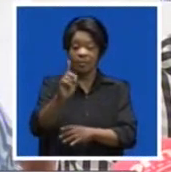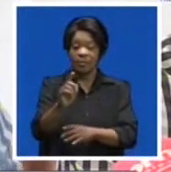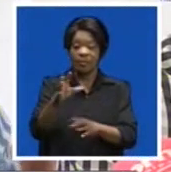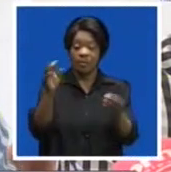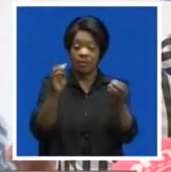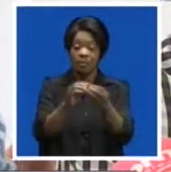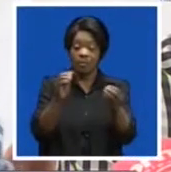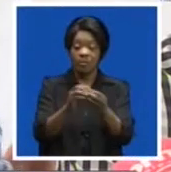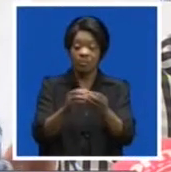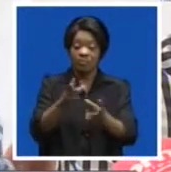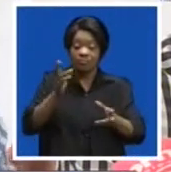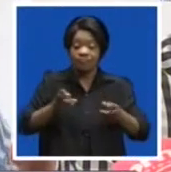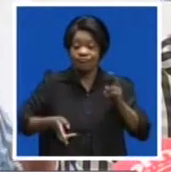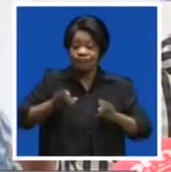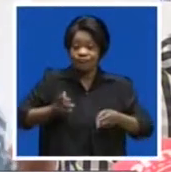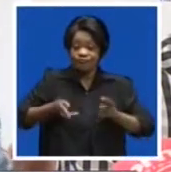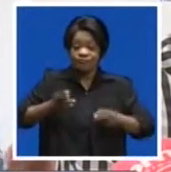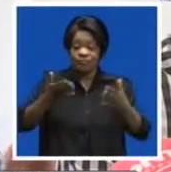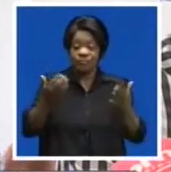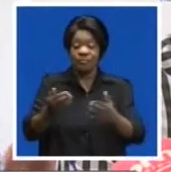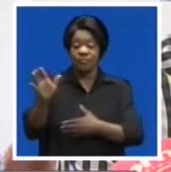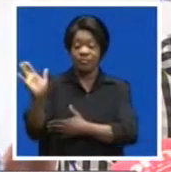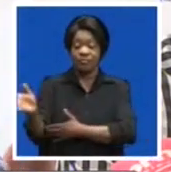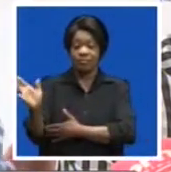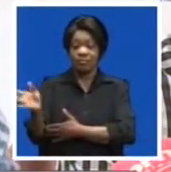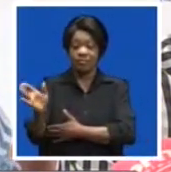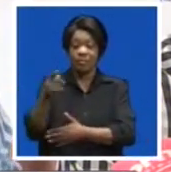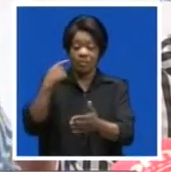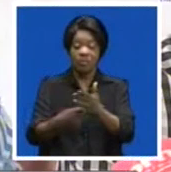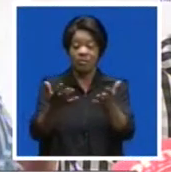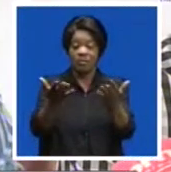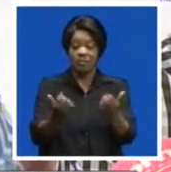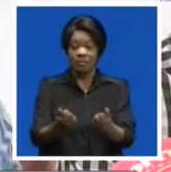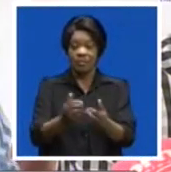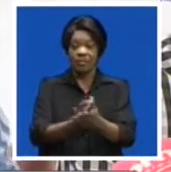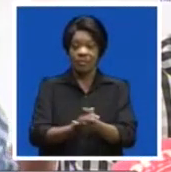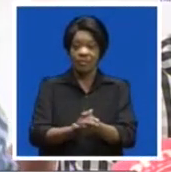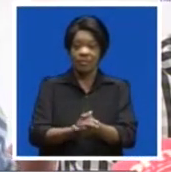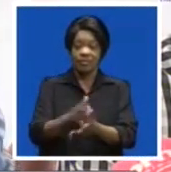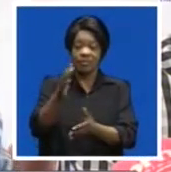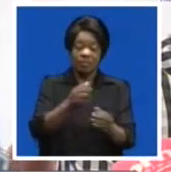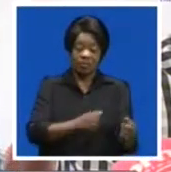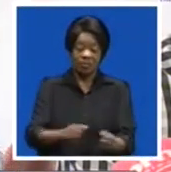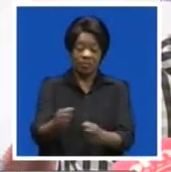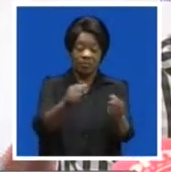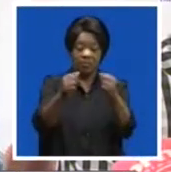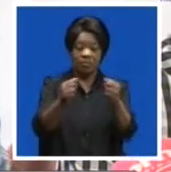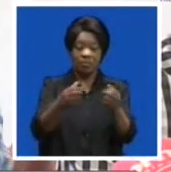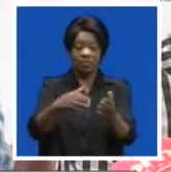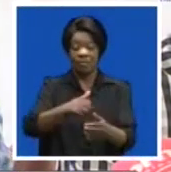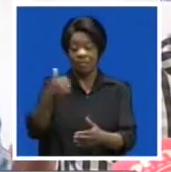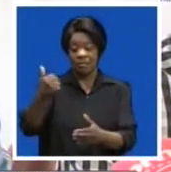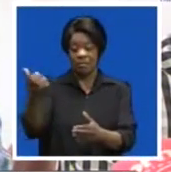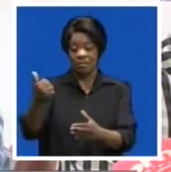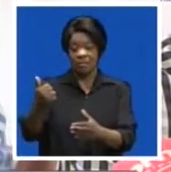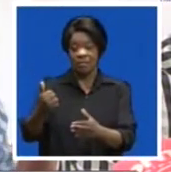of desperation from the UPND and from Sakande Hichilema. Part of their strategy, and this strategy is going to come from outside